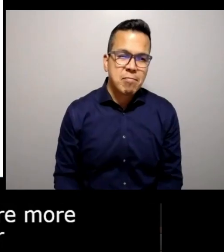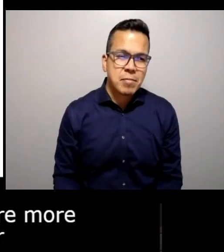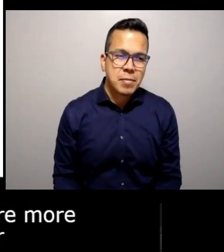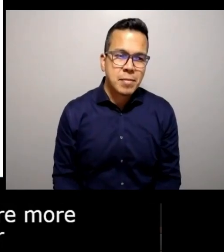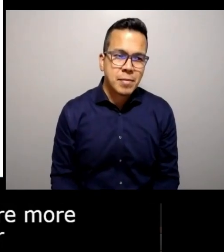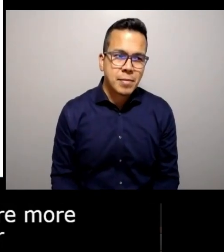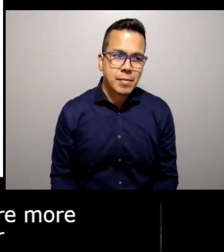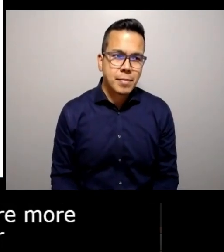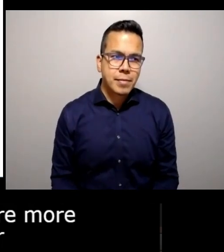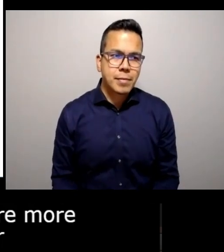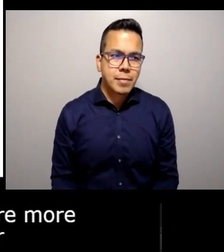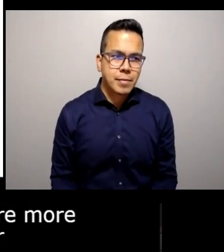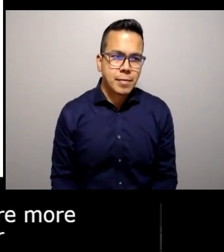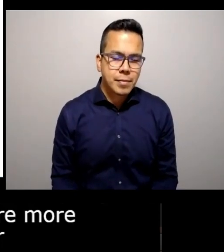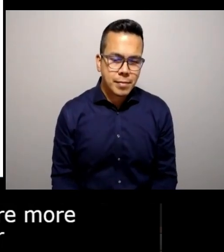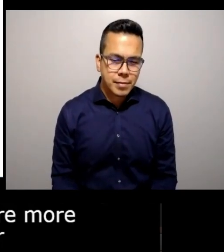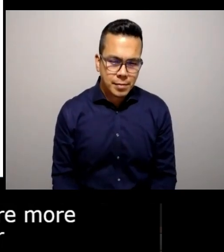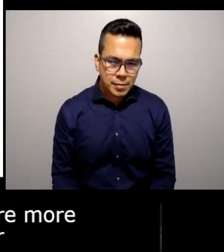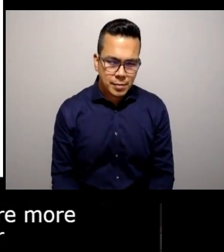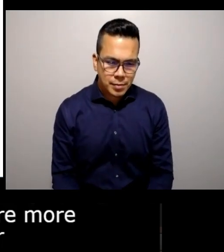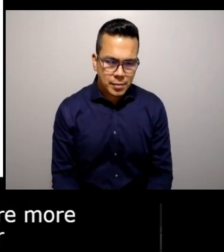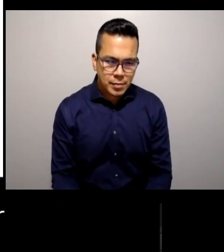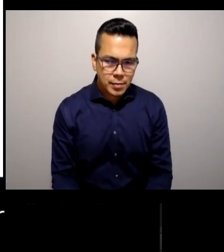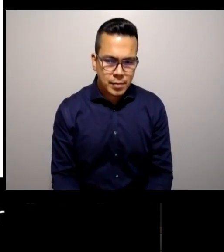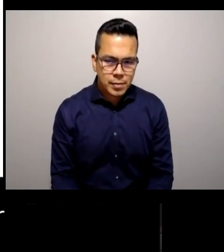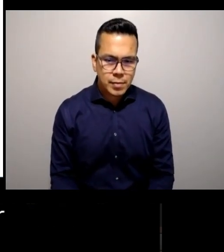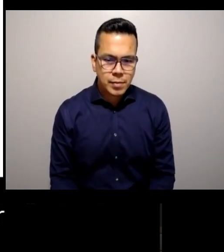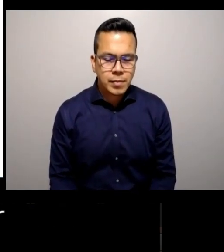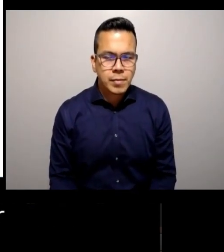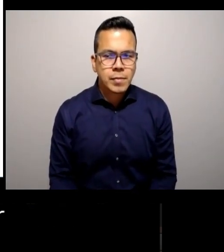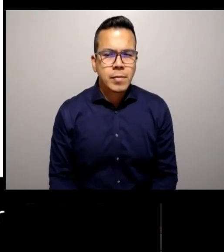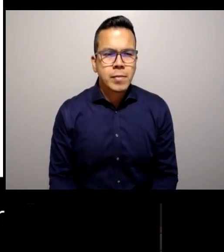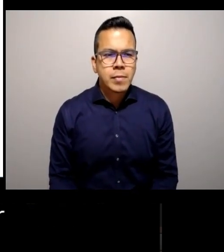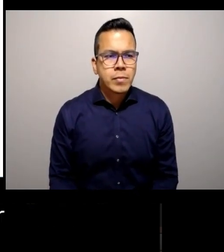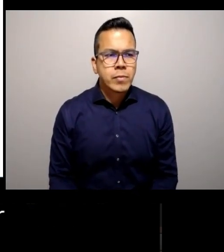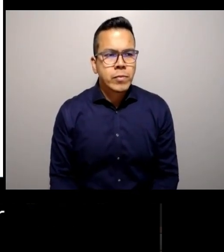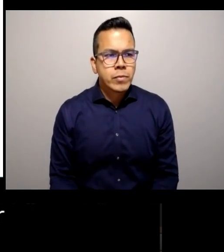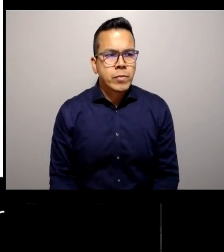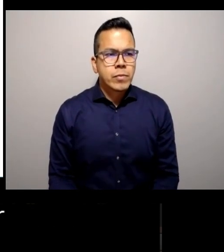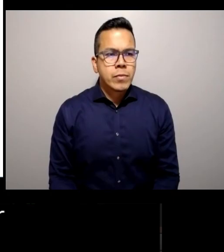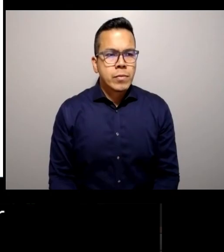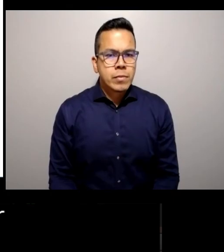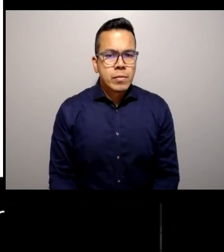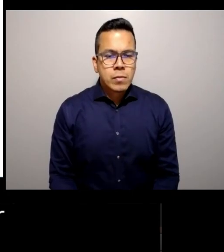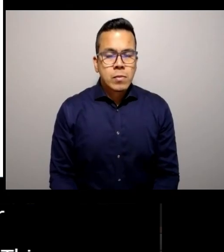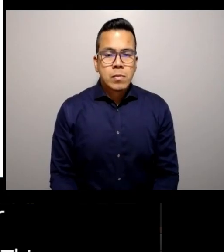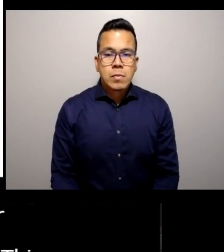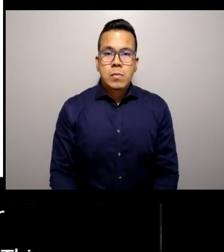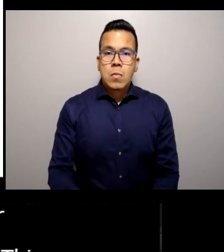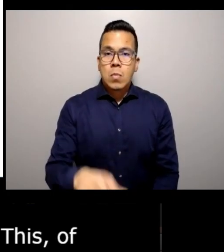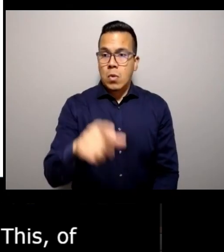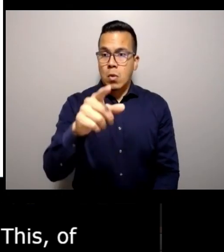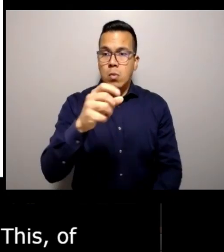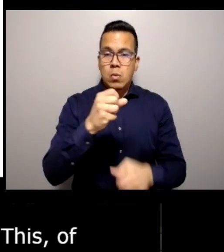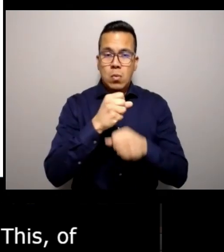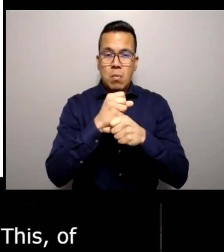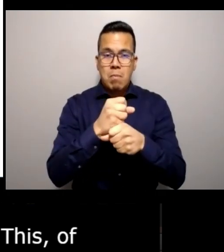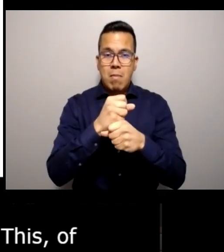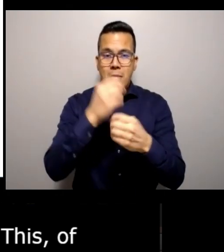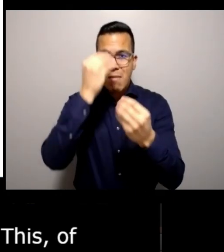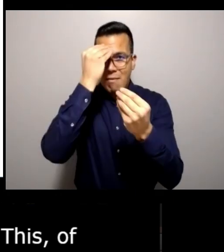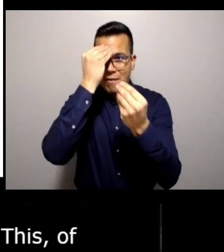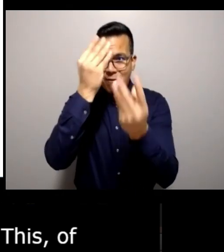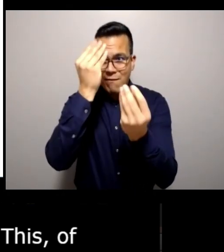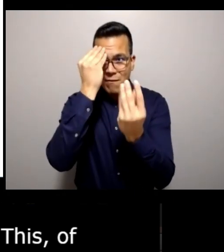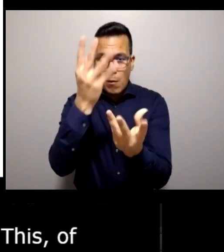Clearly, one needs to think about one's audience, and this, of course, is true of any communication issue, and it's not